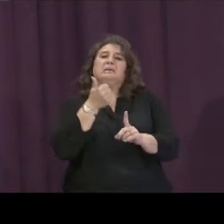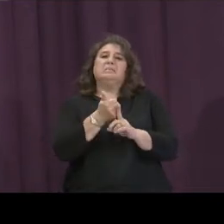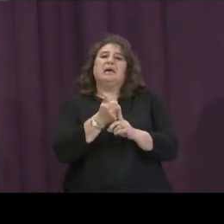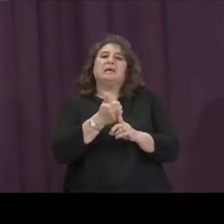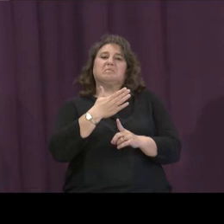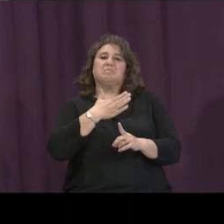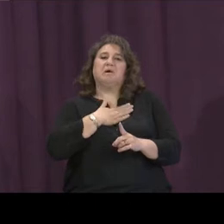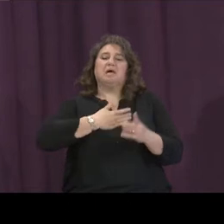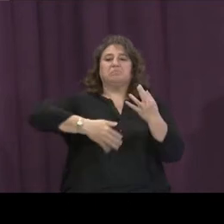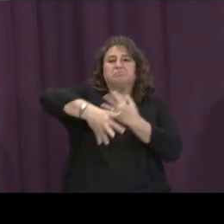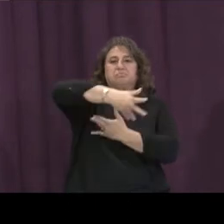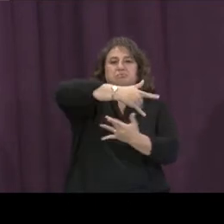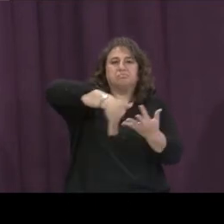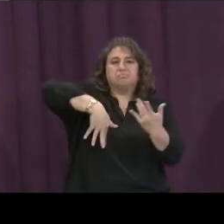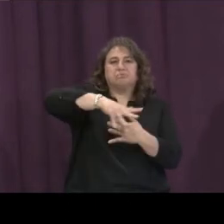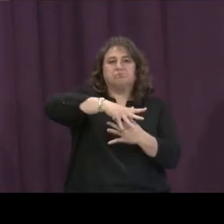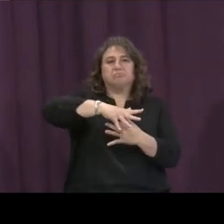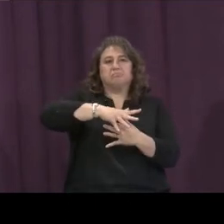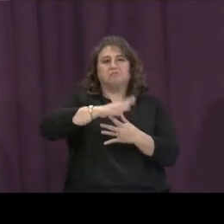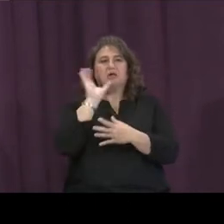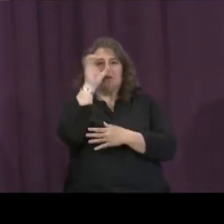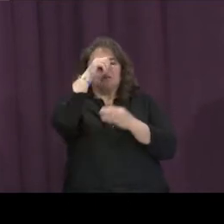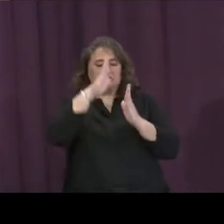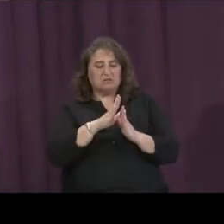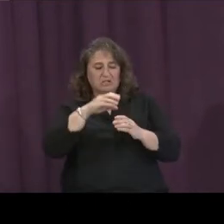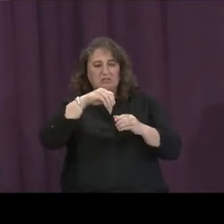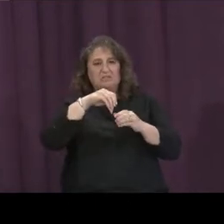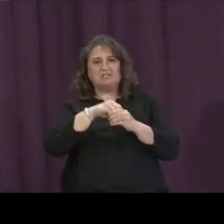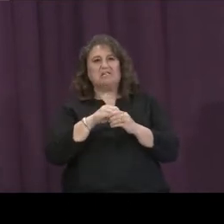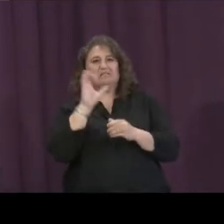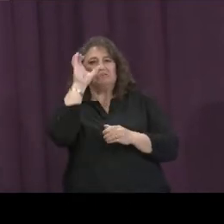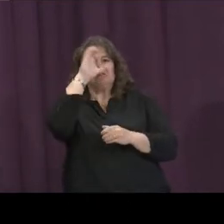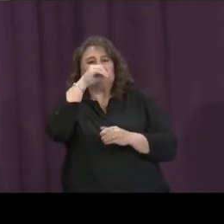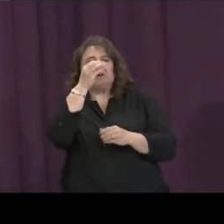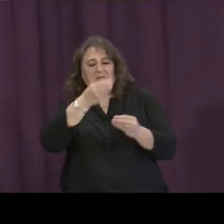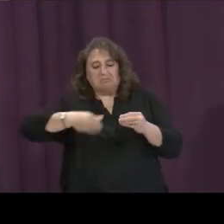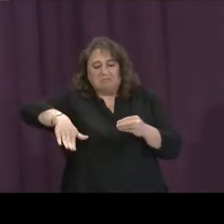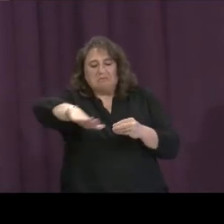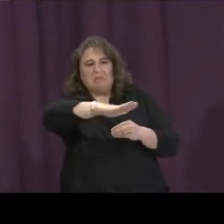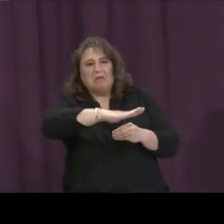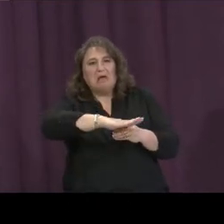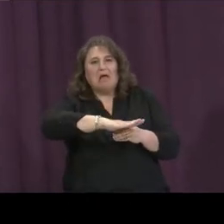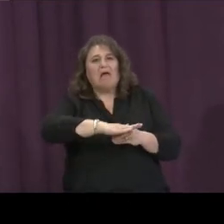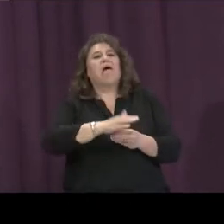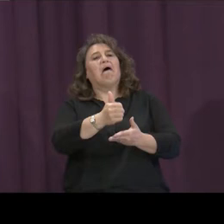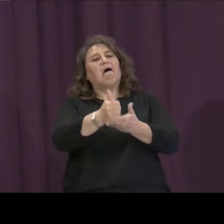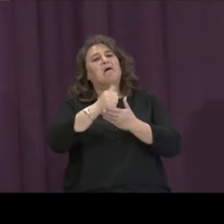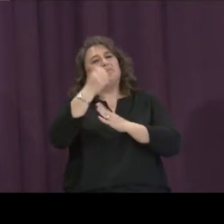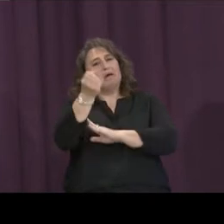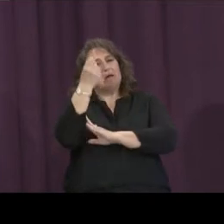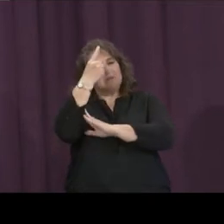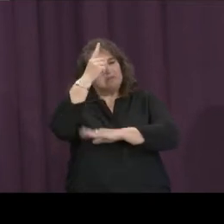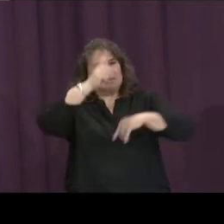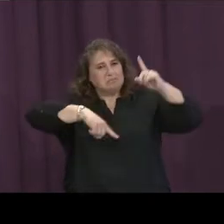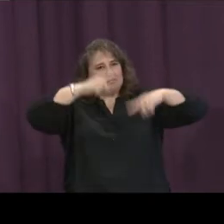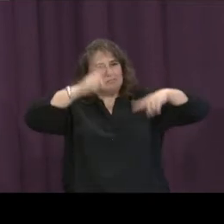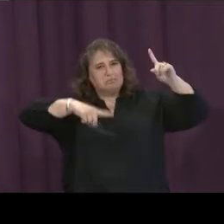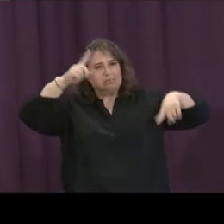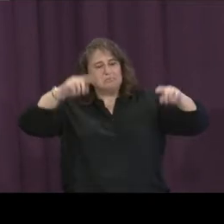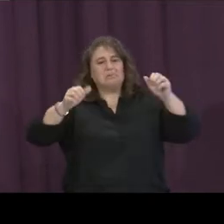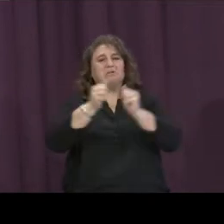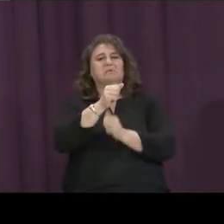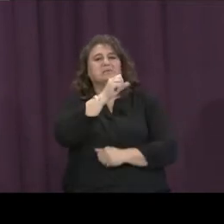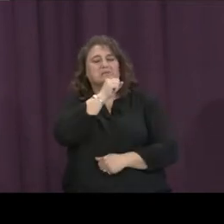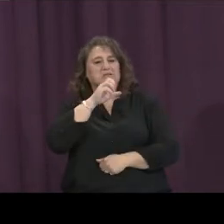In addition, we'll talk about strangers in a strange land to help us better understand diversity of seniors.